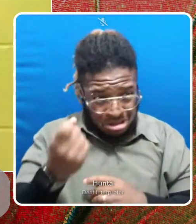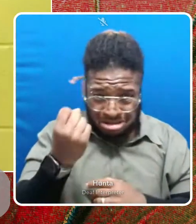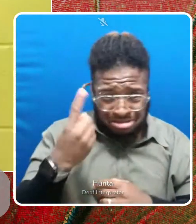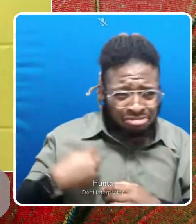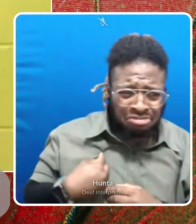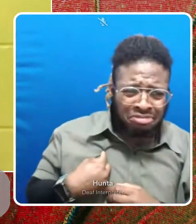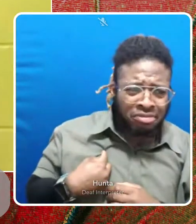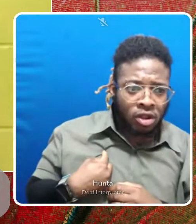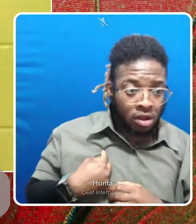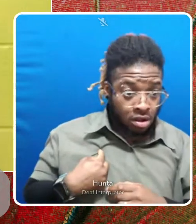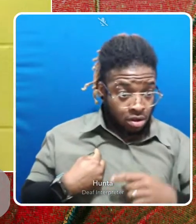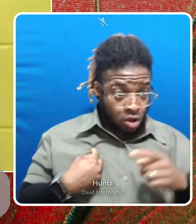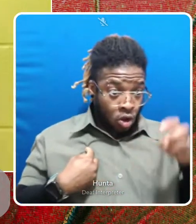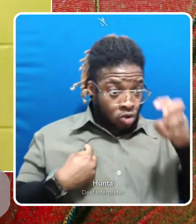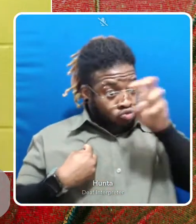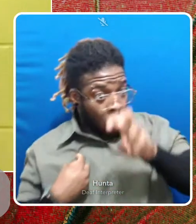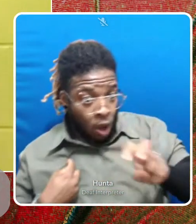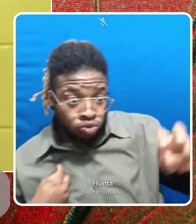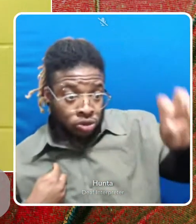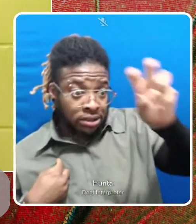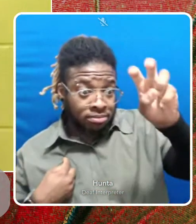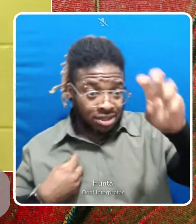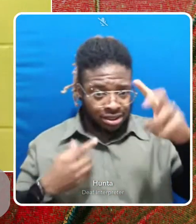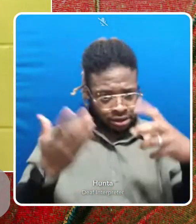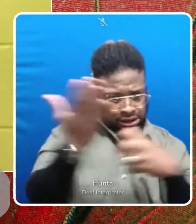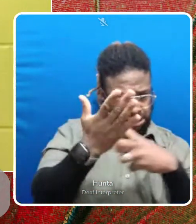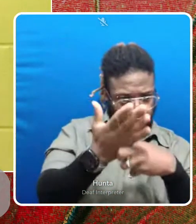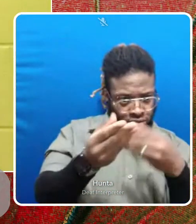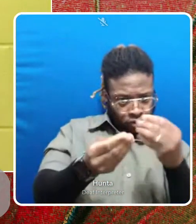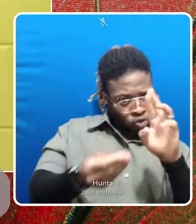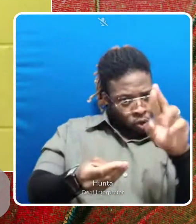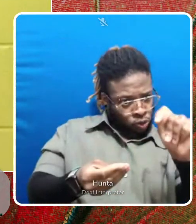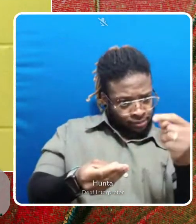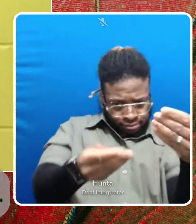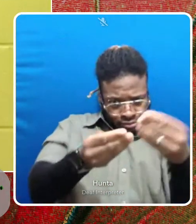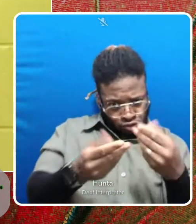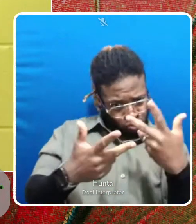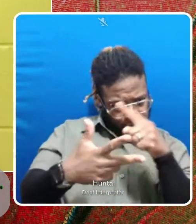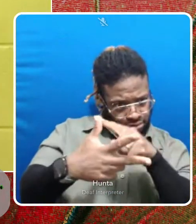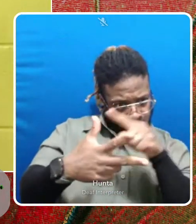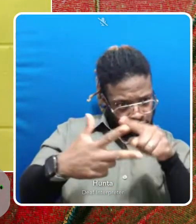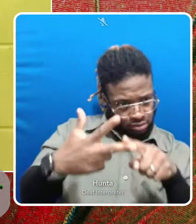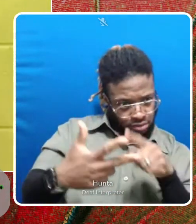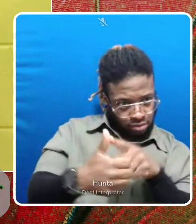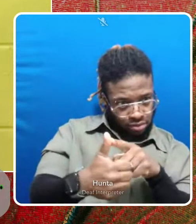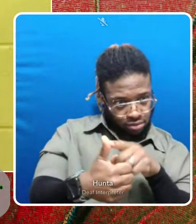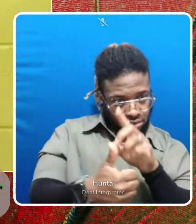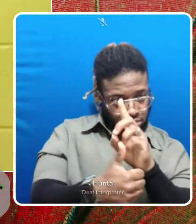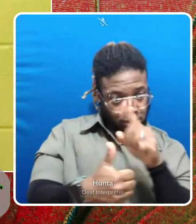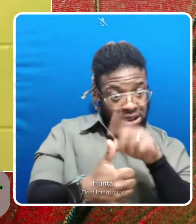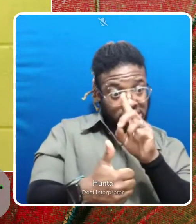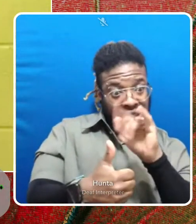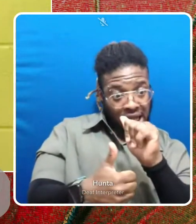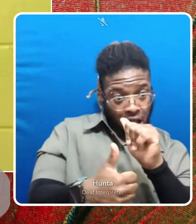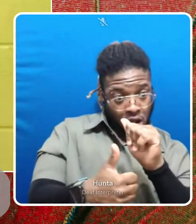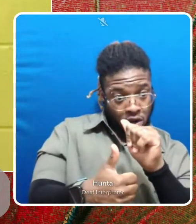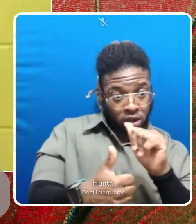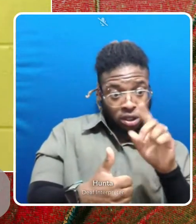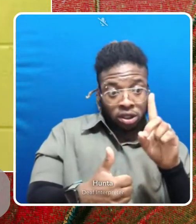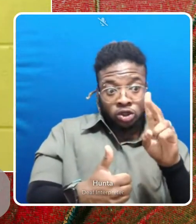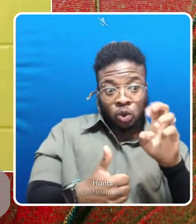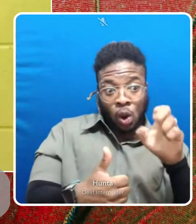Spanish word for round trip ticket, I'm told, is ida y vuelta. Notice, Spanish speakers, how I said that funny. That's my I learned